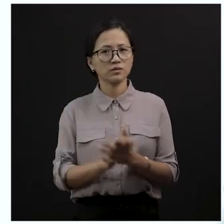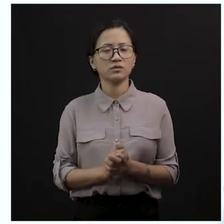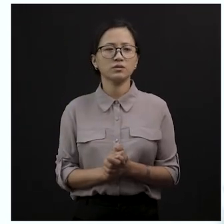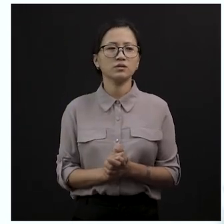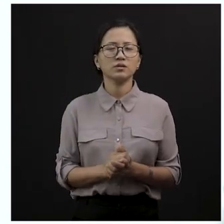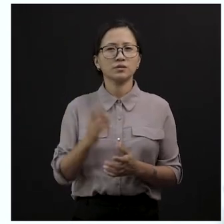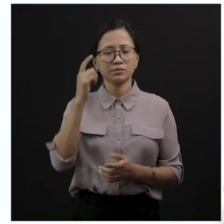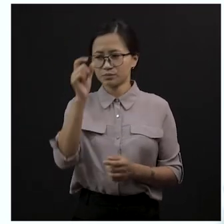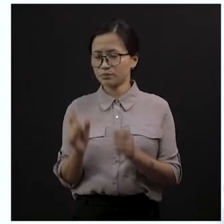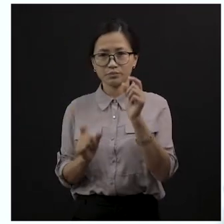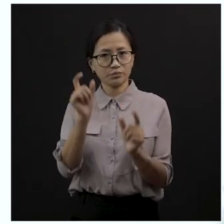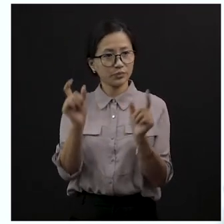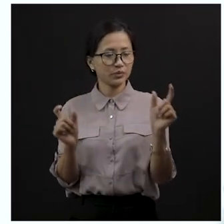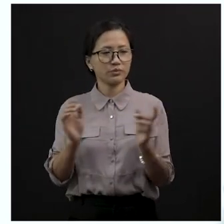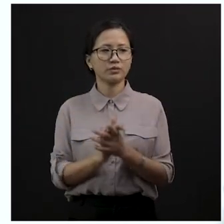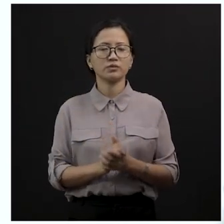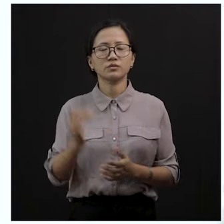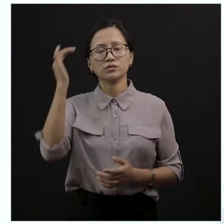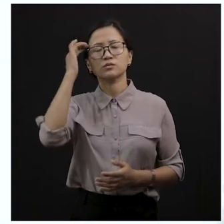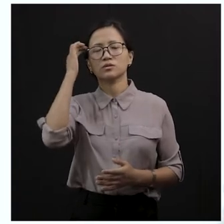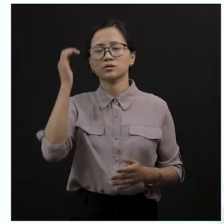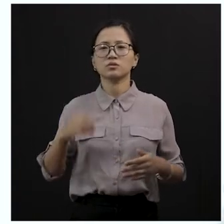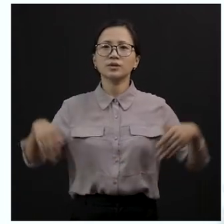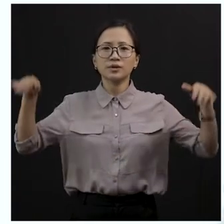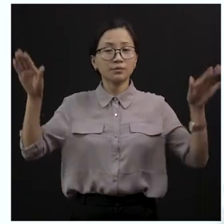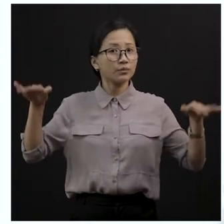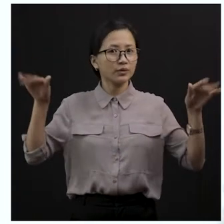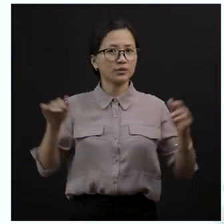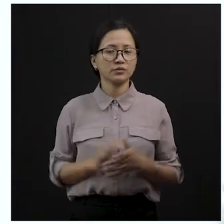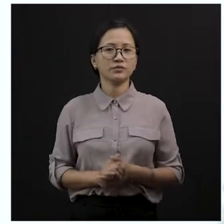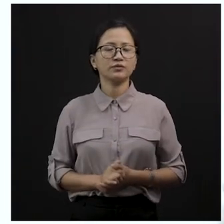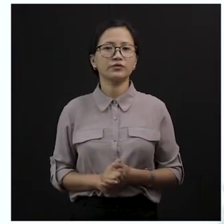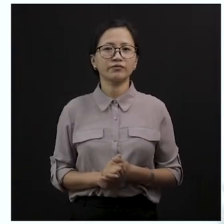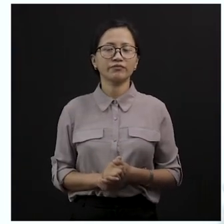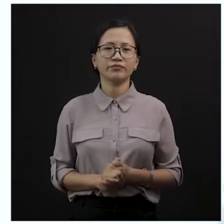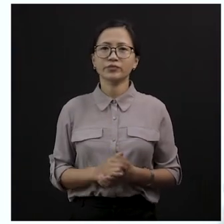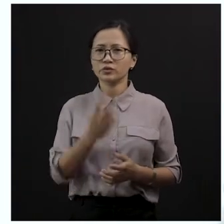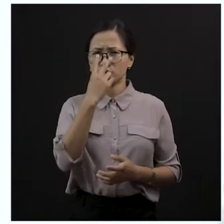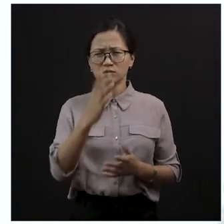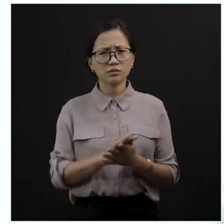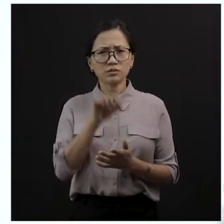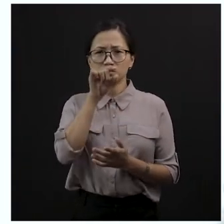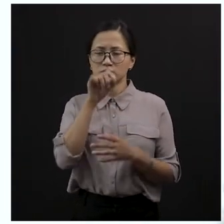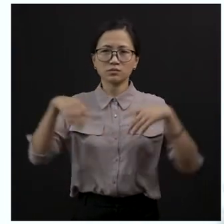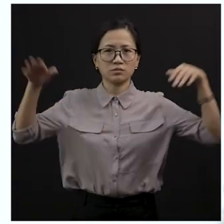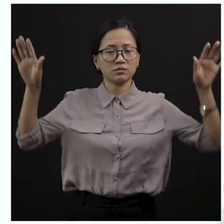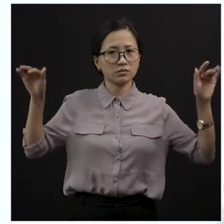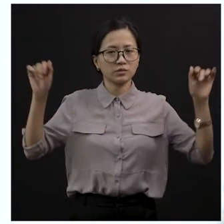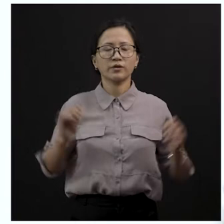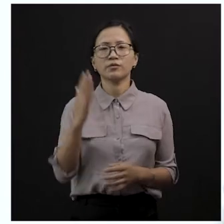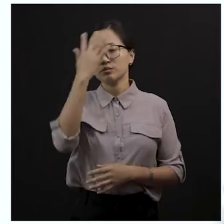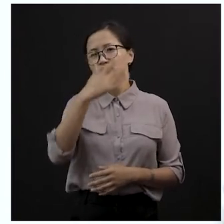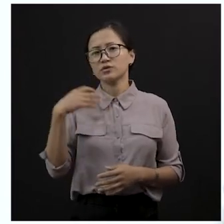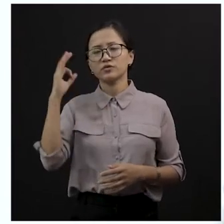people thought only birds could fly. See, here is a picture of a bird. We all have seen birds, right? They have beautiful